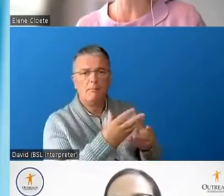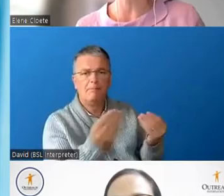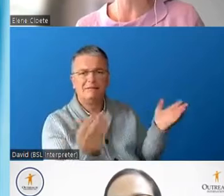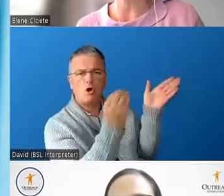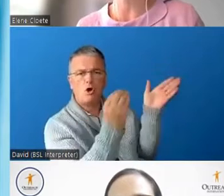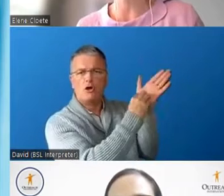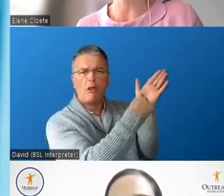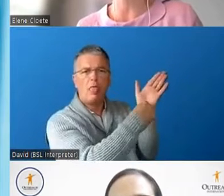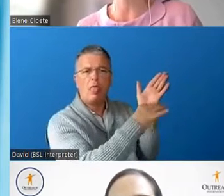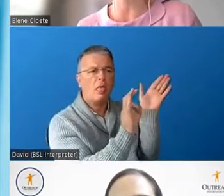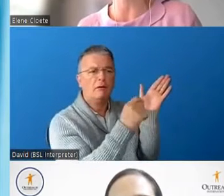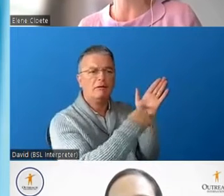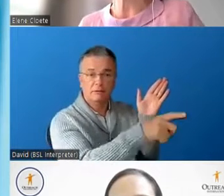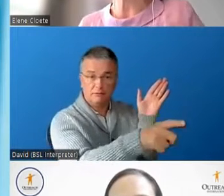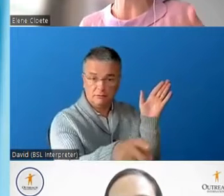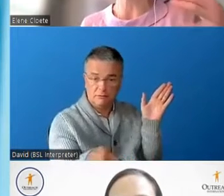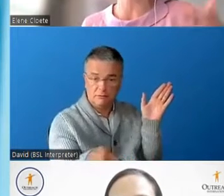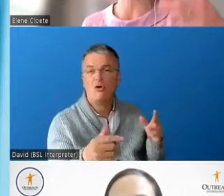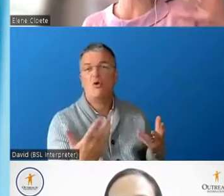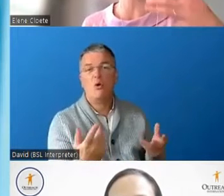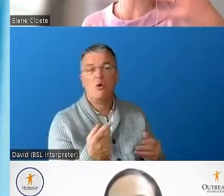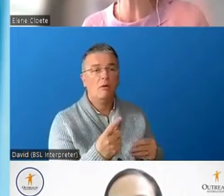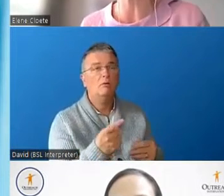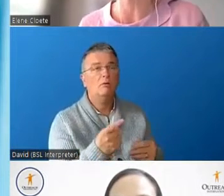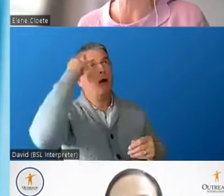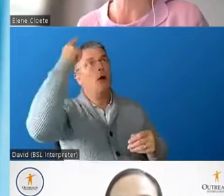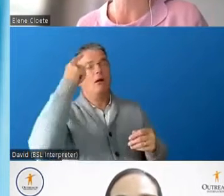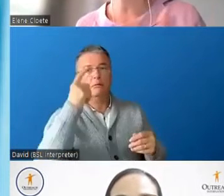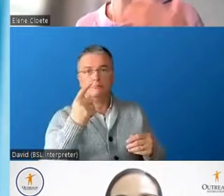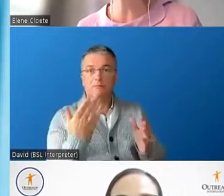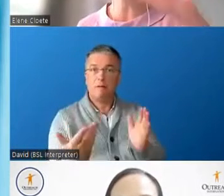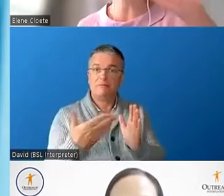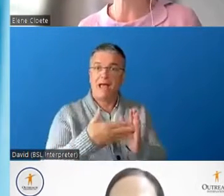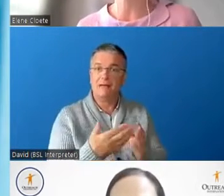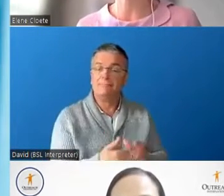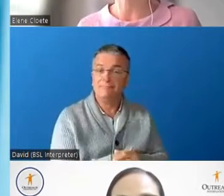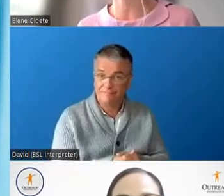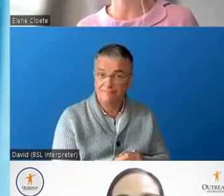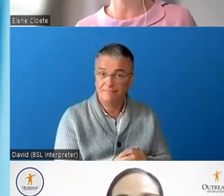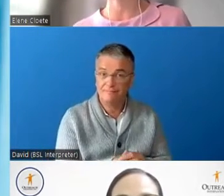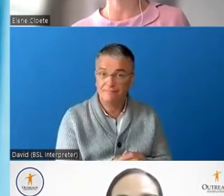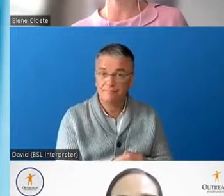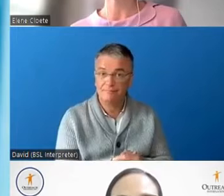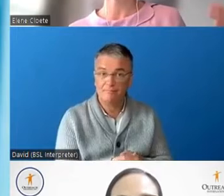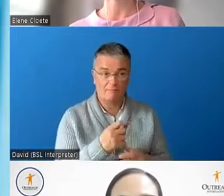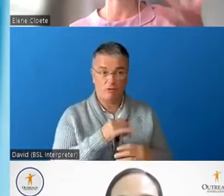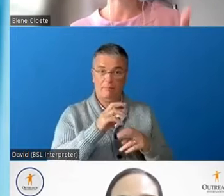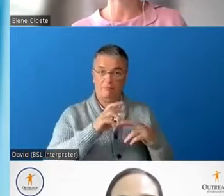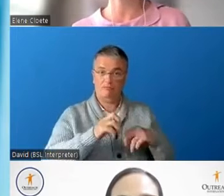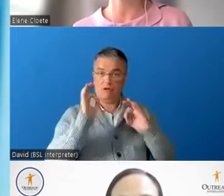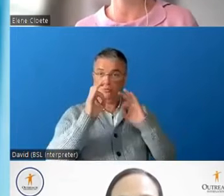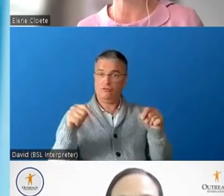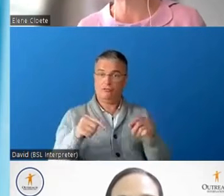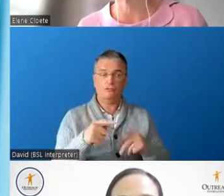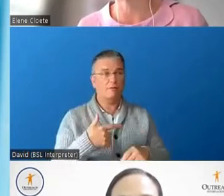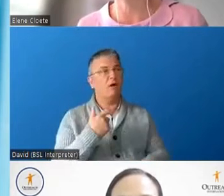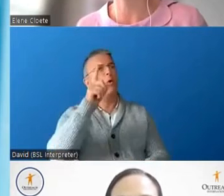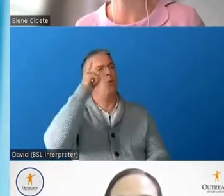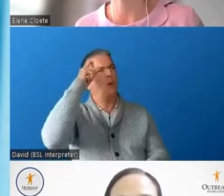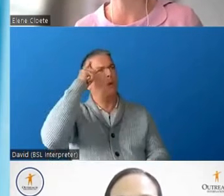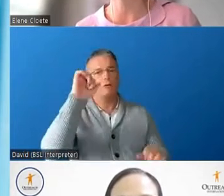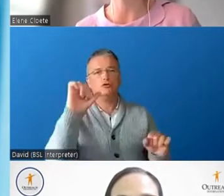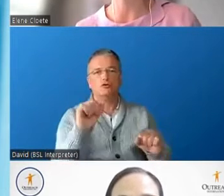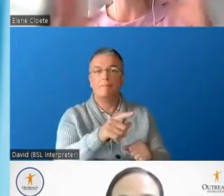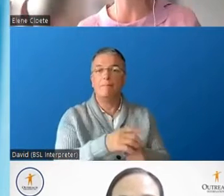on the board at the moment? Or is there anything else that you are thinking about in response to the research question that we did not get